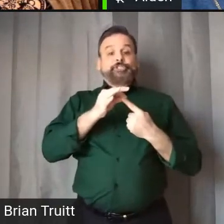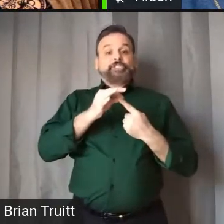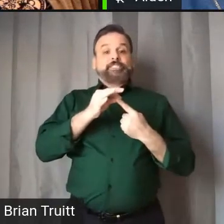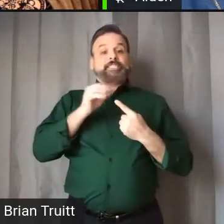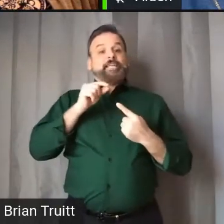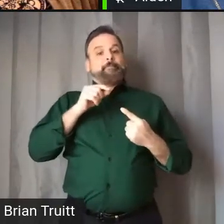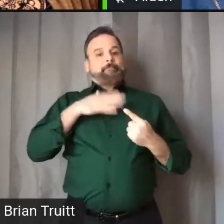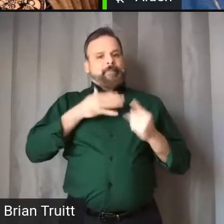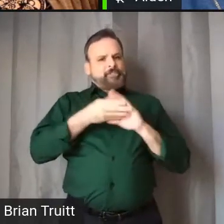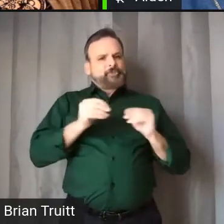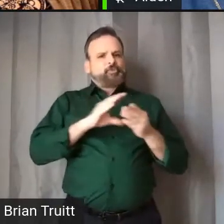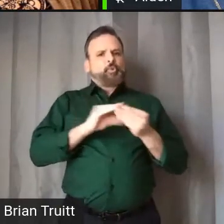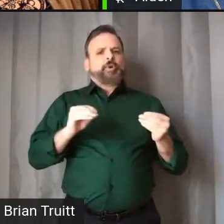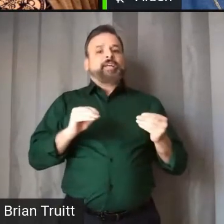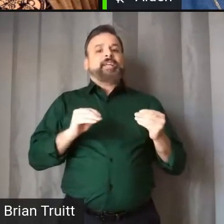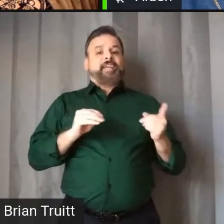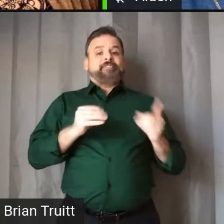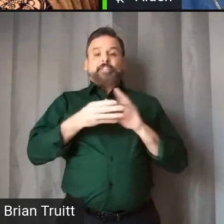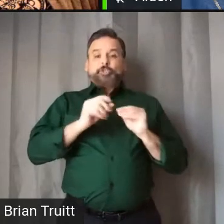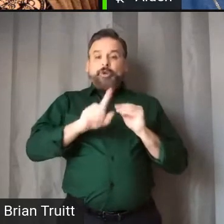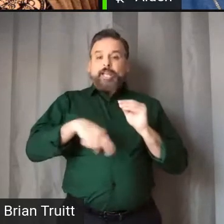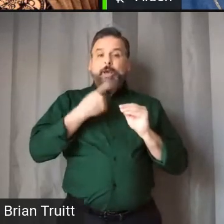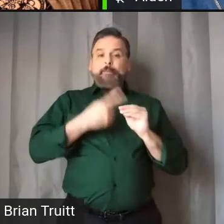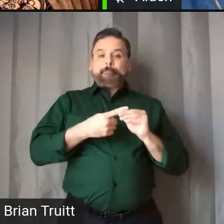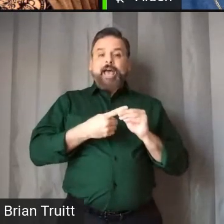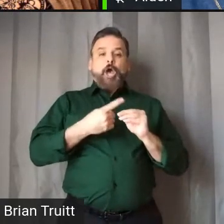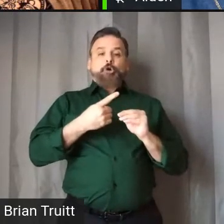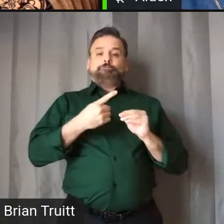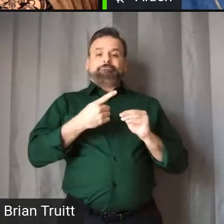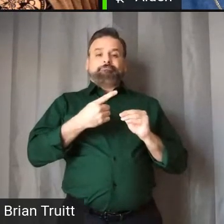in a story that's about something heartbreaking.